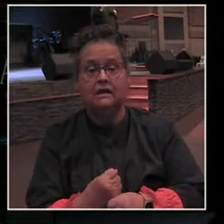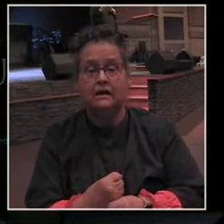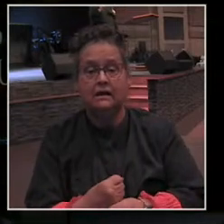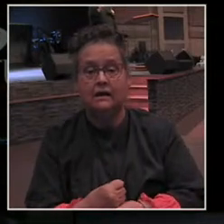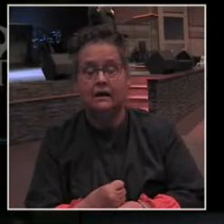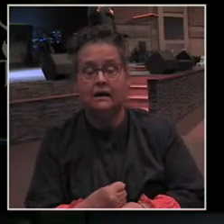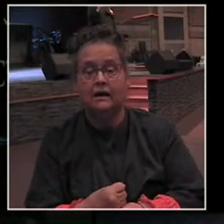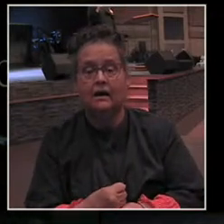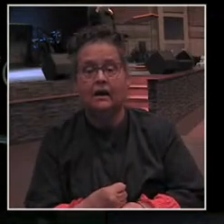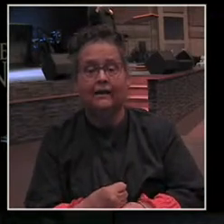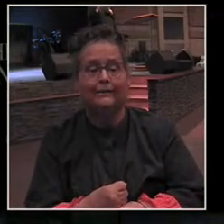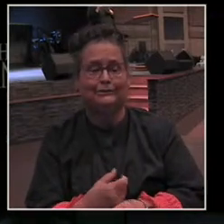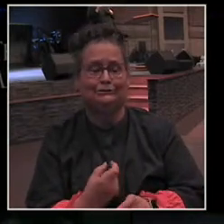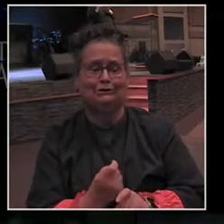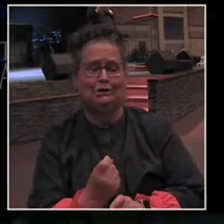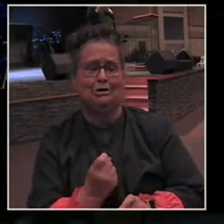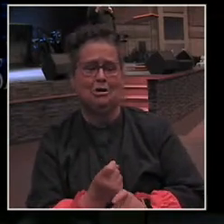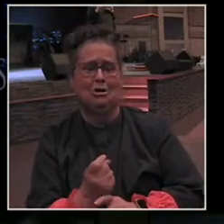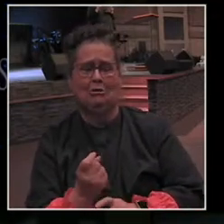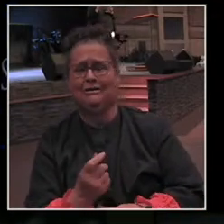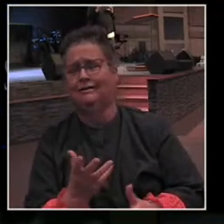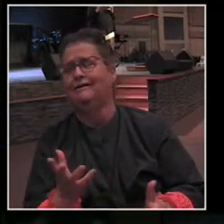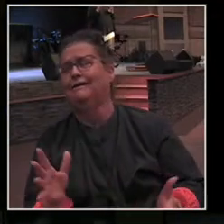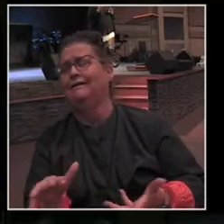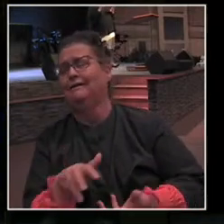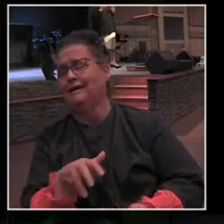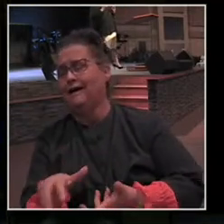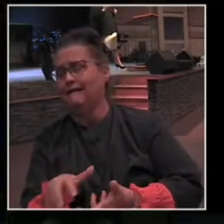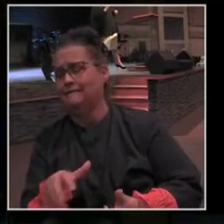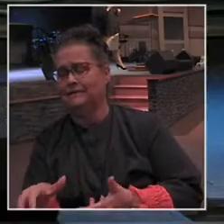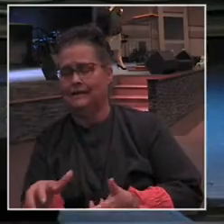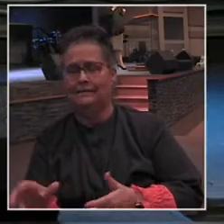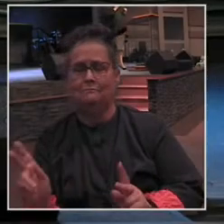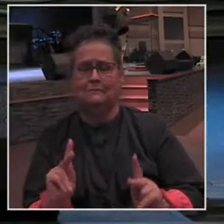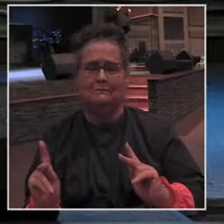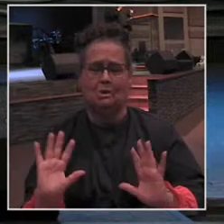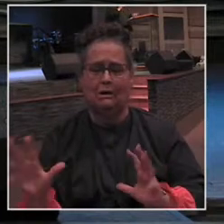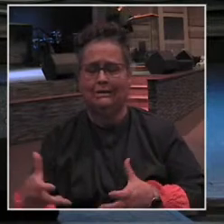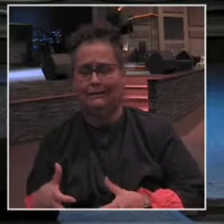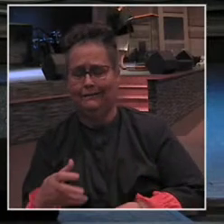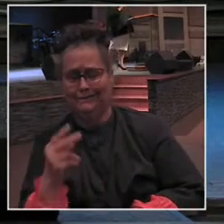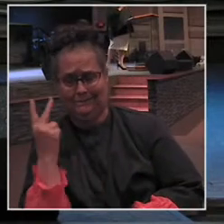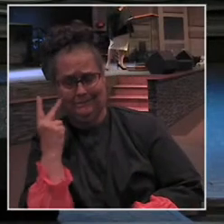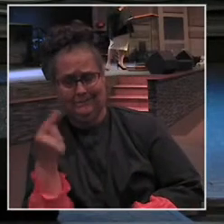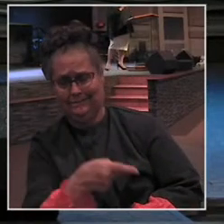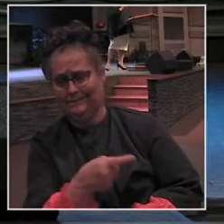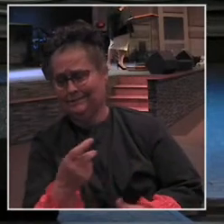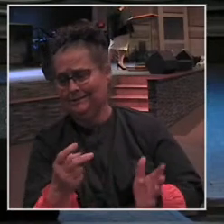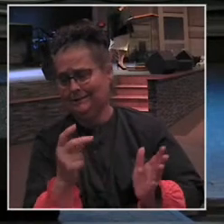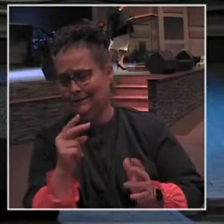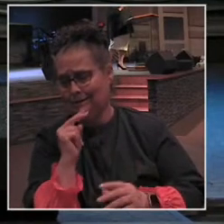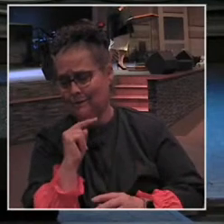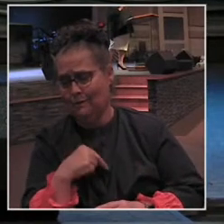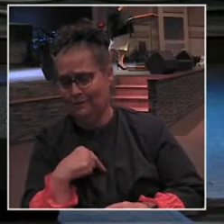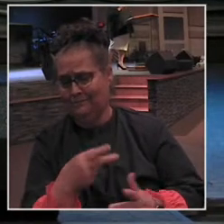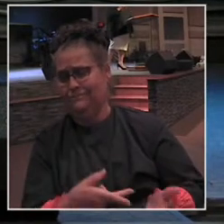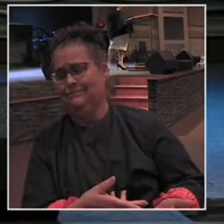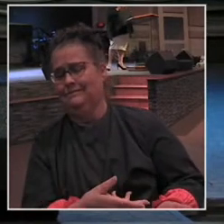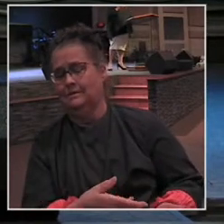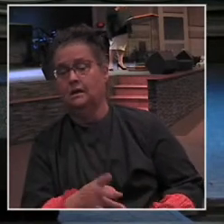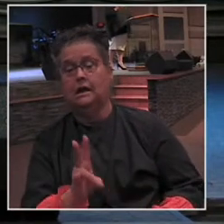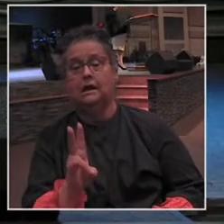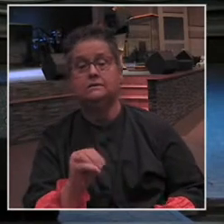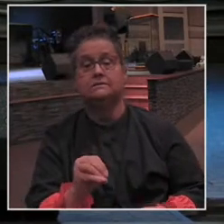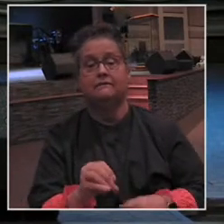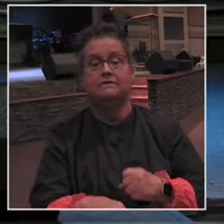the end of every joke at all the local gatherings, house parties, festivals that happened. And maybe even 70